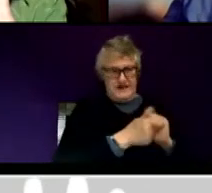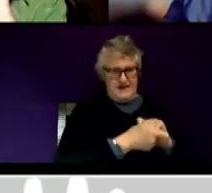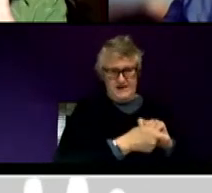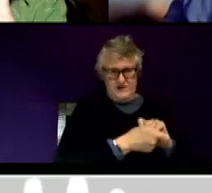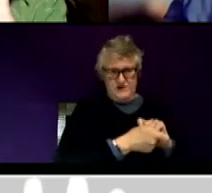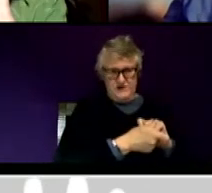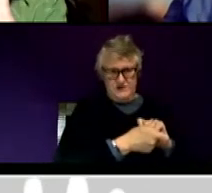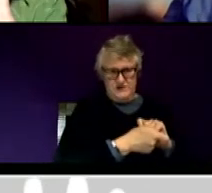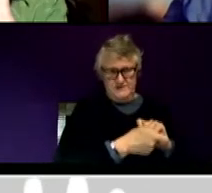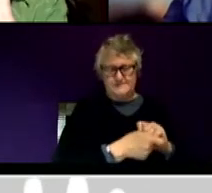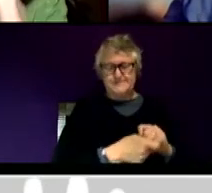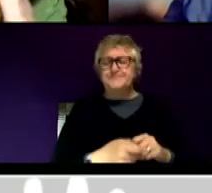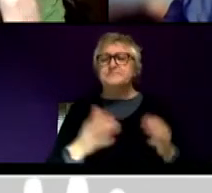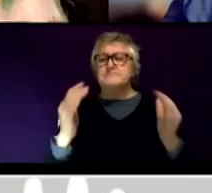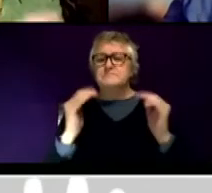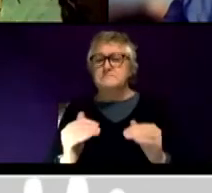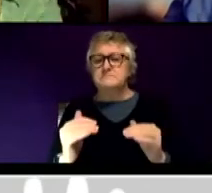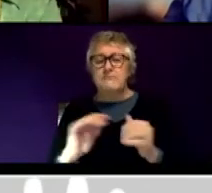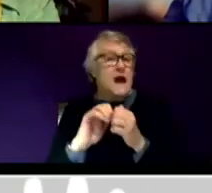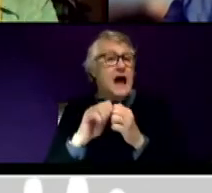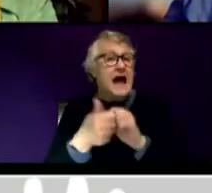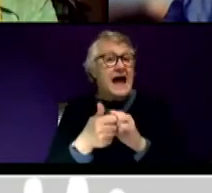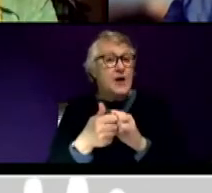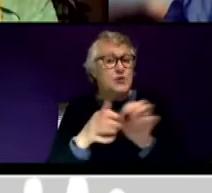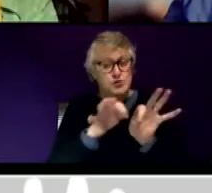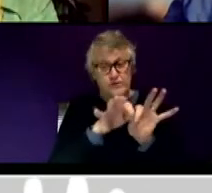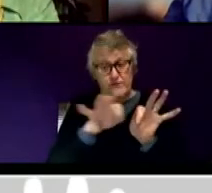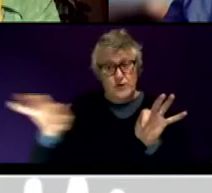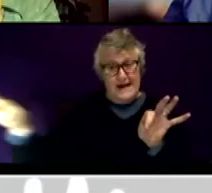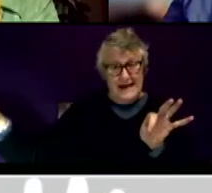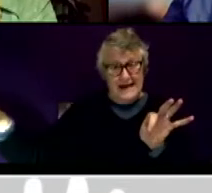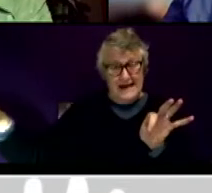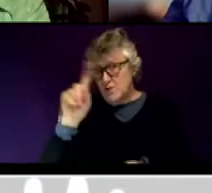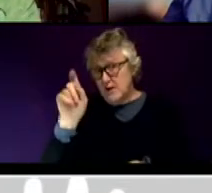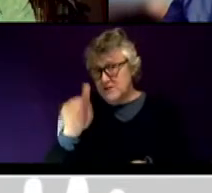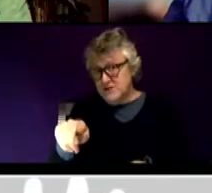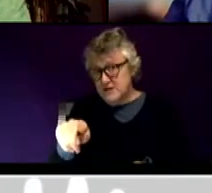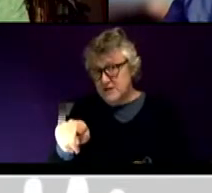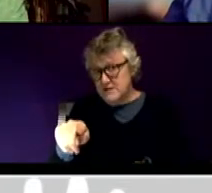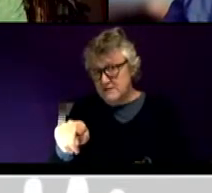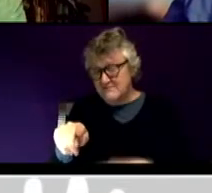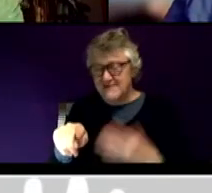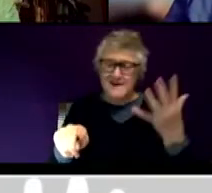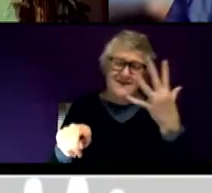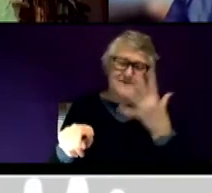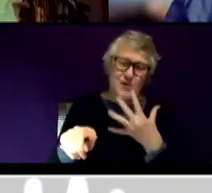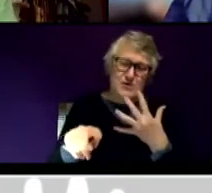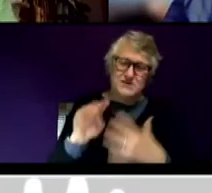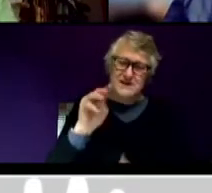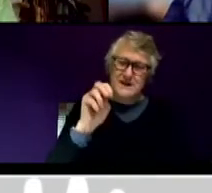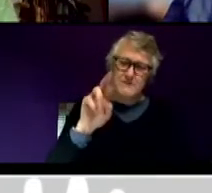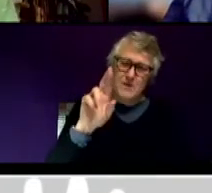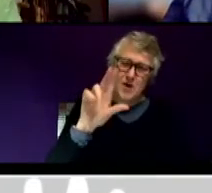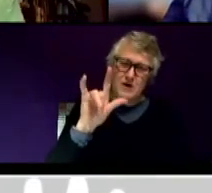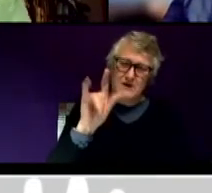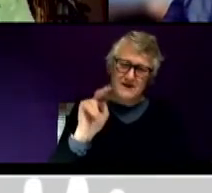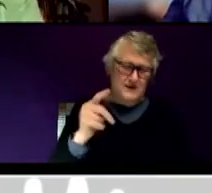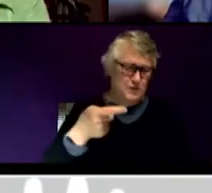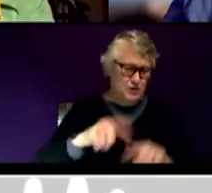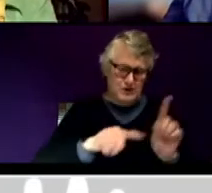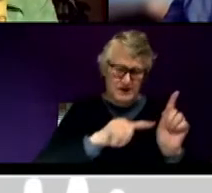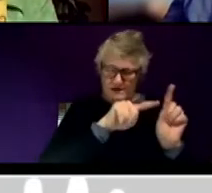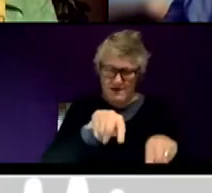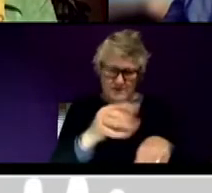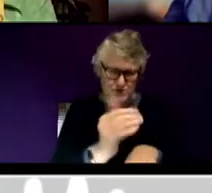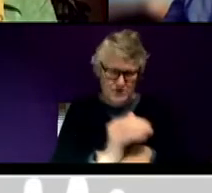And unfortunately, Marlon was not able to be here today, but I do remember when he and I spoke with